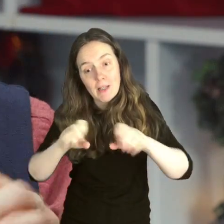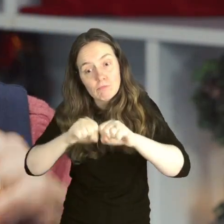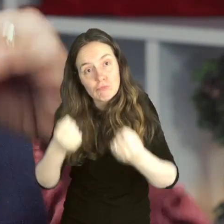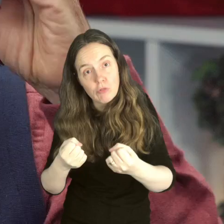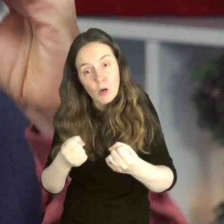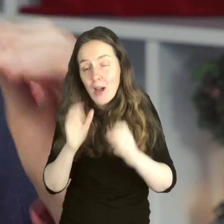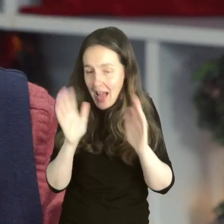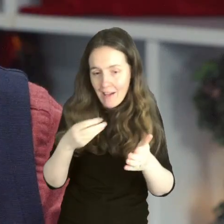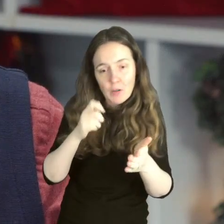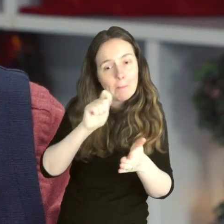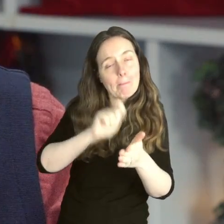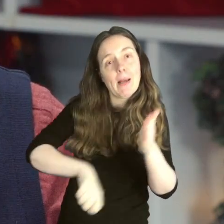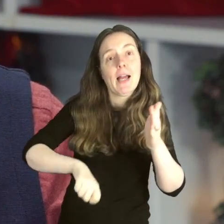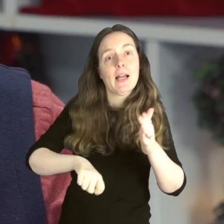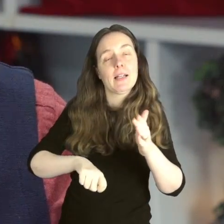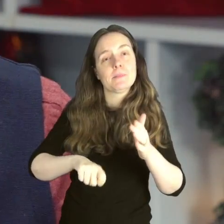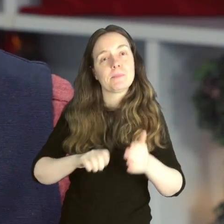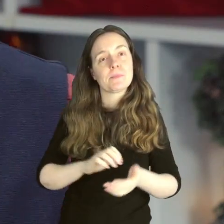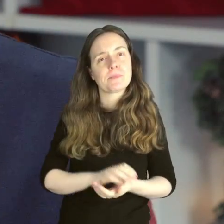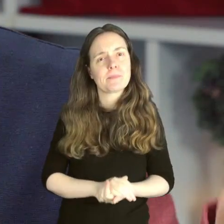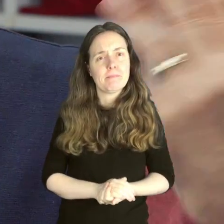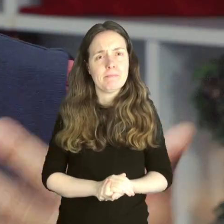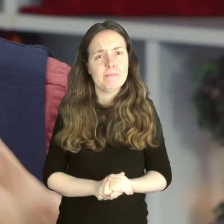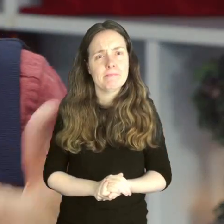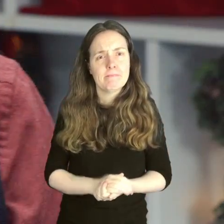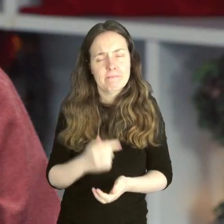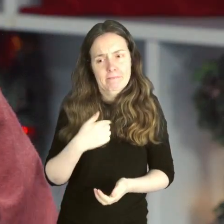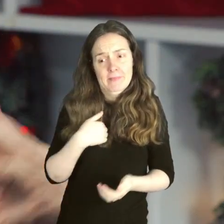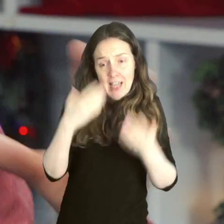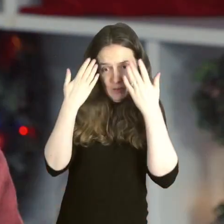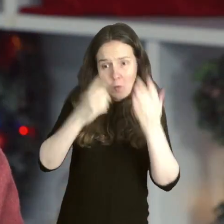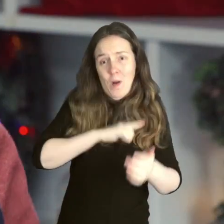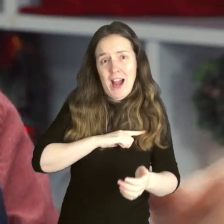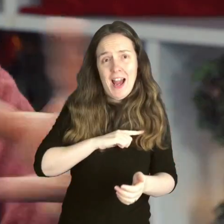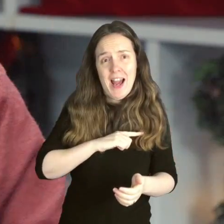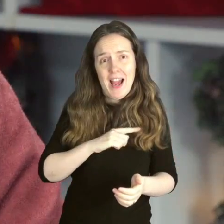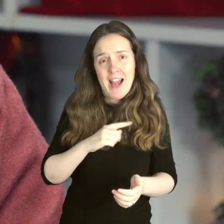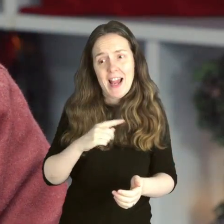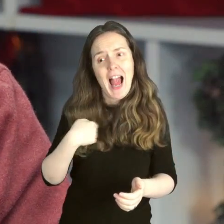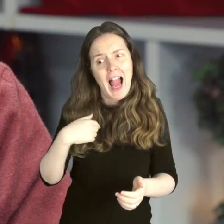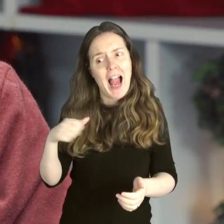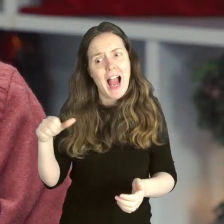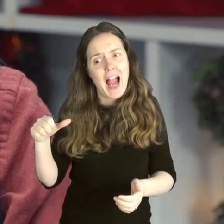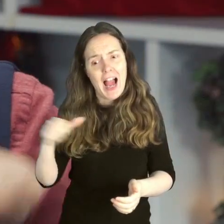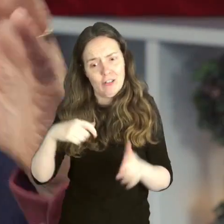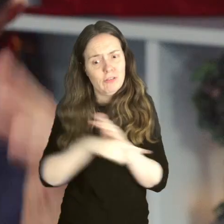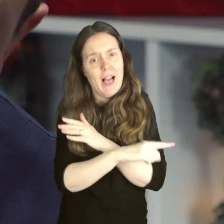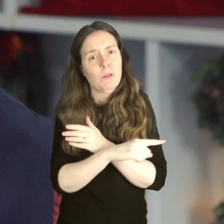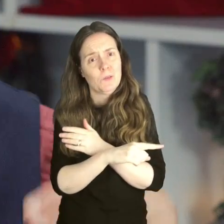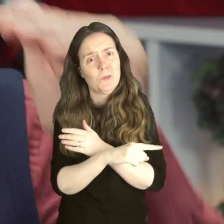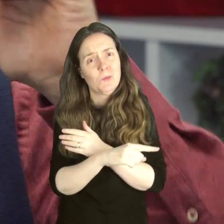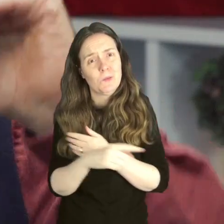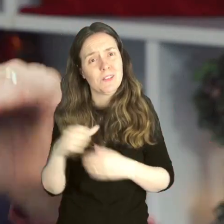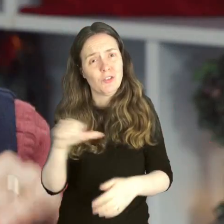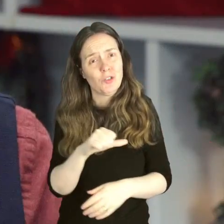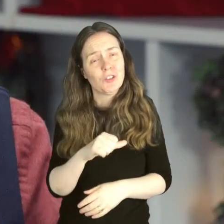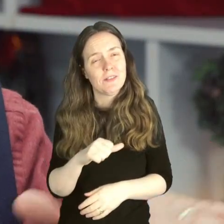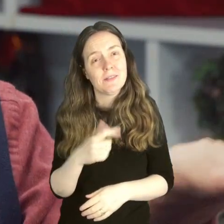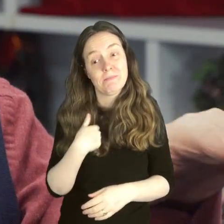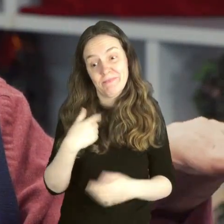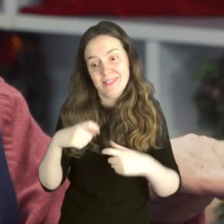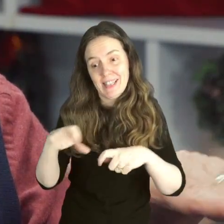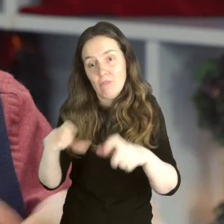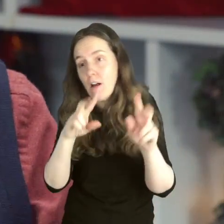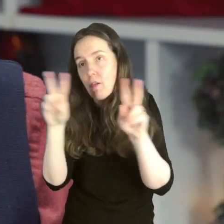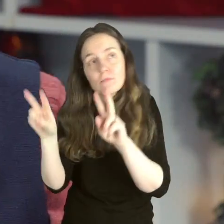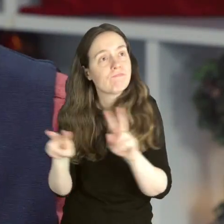be purchased." I mean, I don't know why I didn't just walk out, but we kept